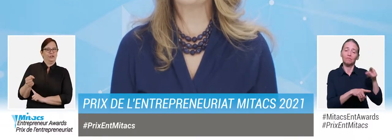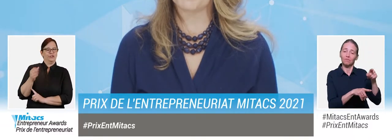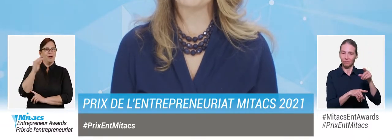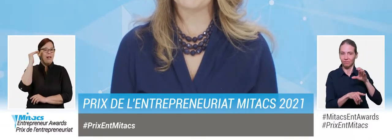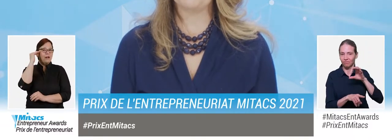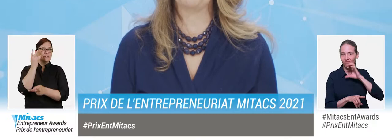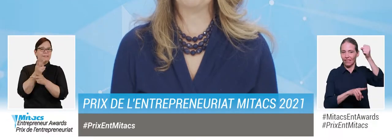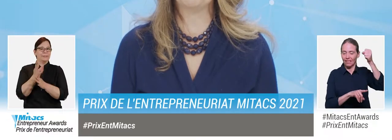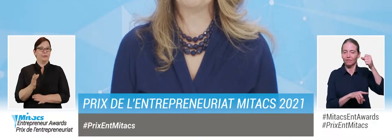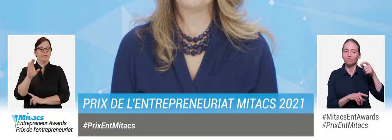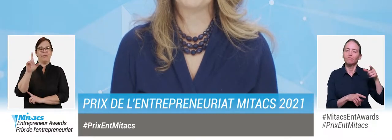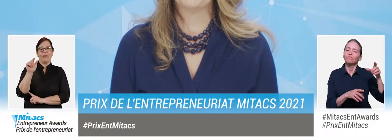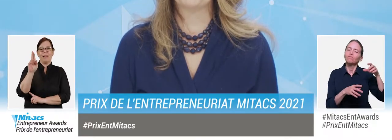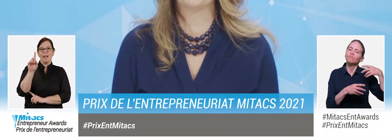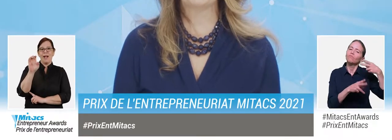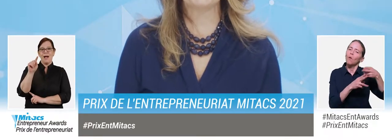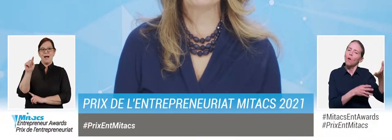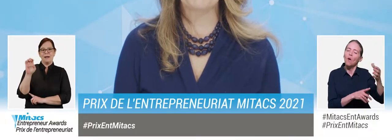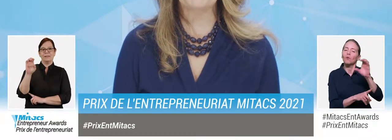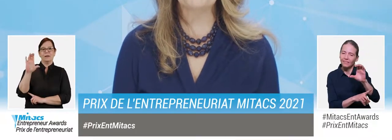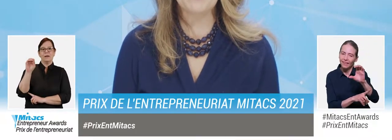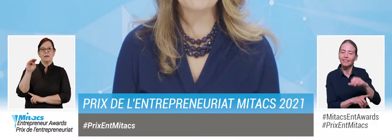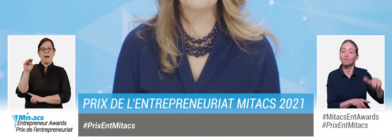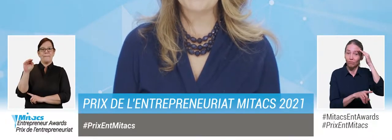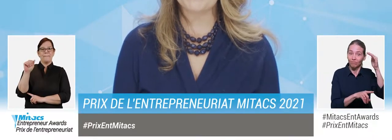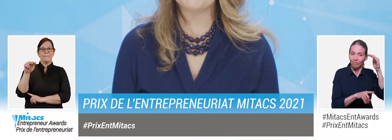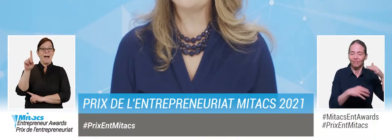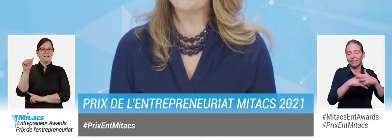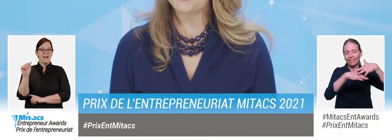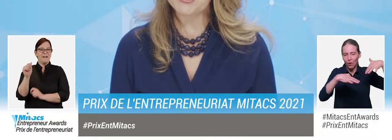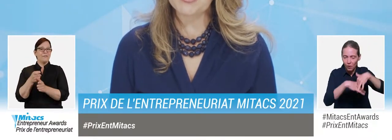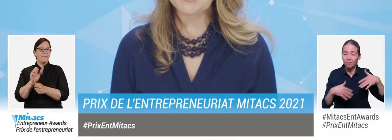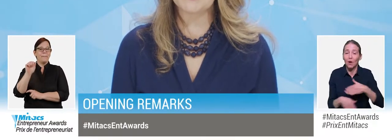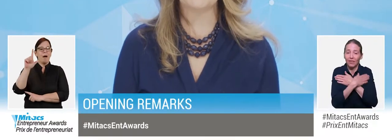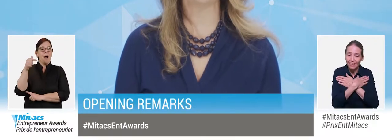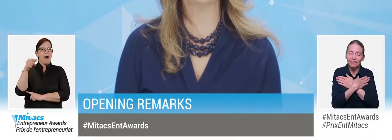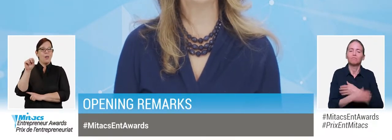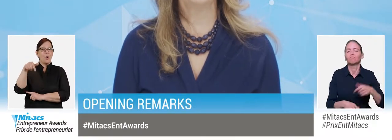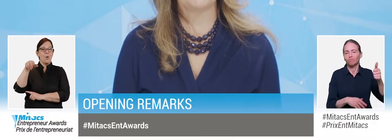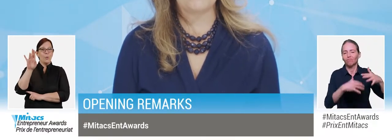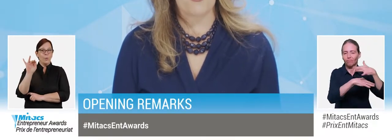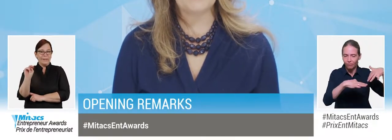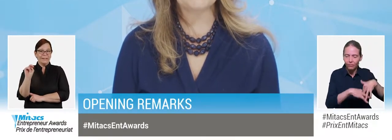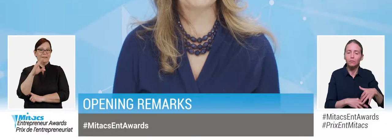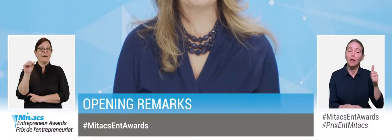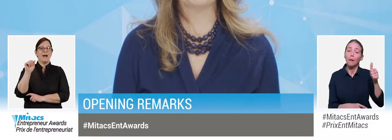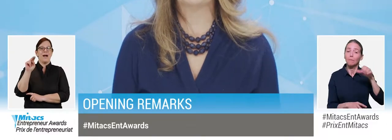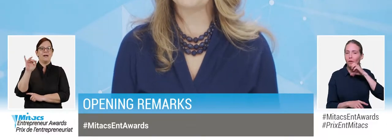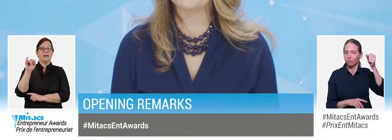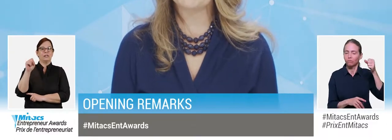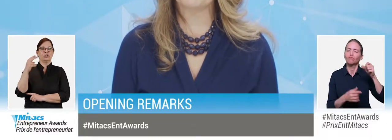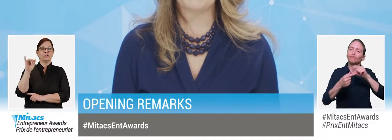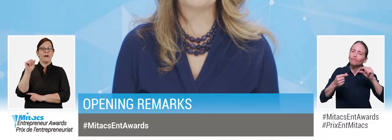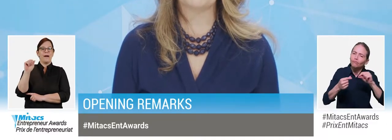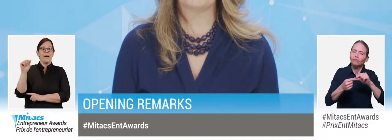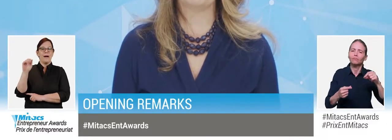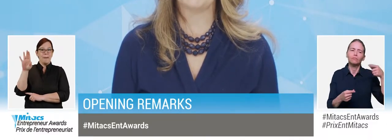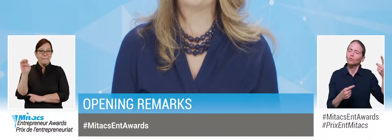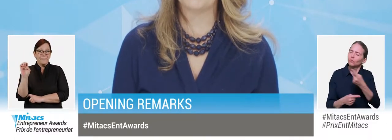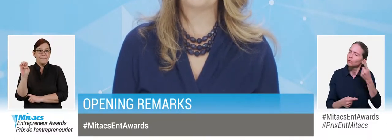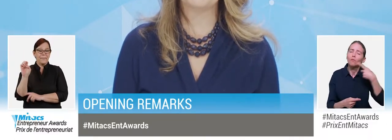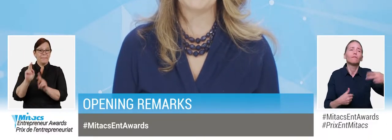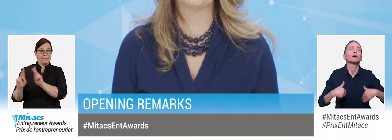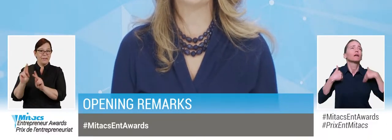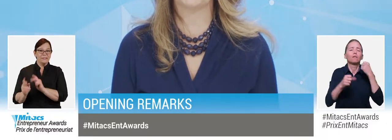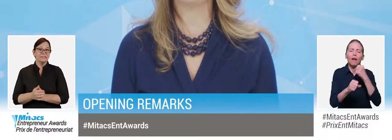Merci de vous joindre à nous. First, it's my great honor to introduce Elder and Knowledge Keeper Claudette Kamanda of